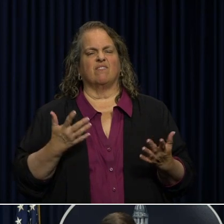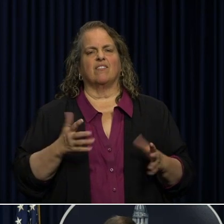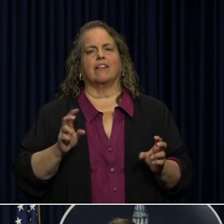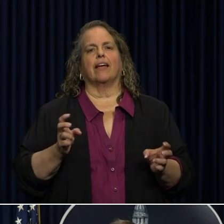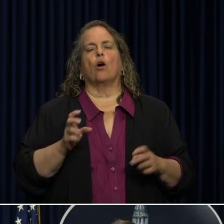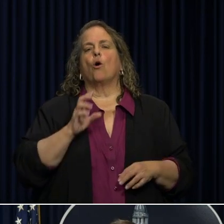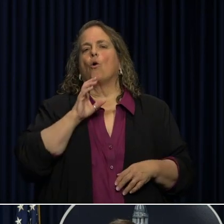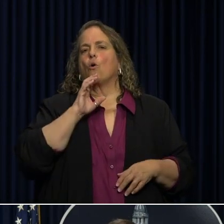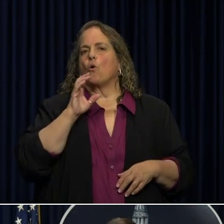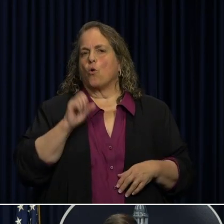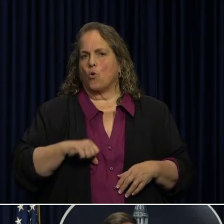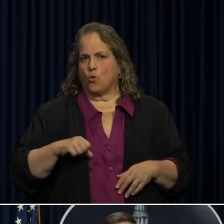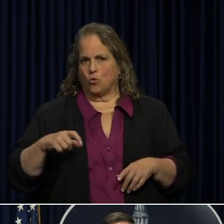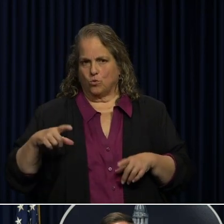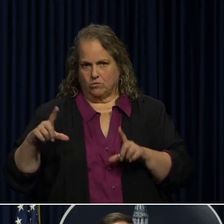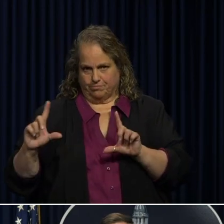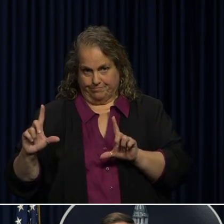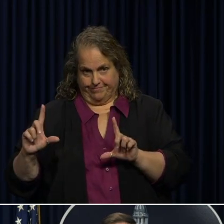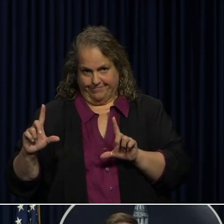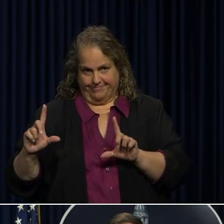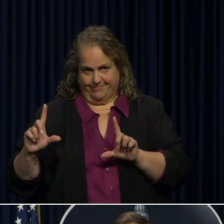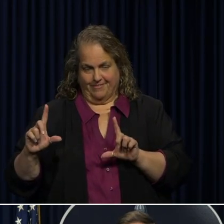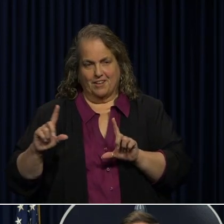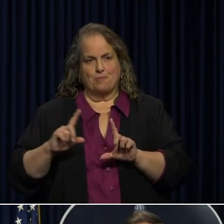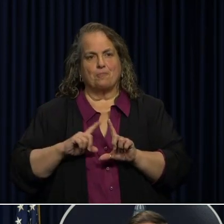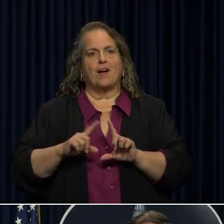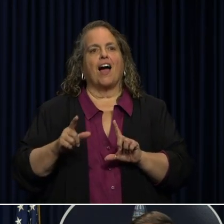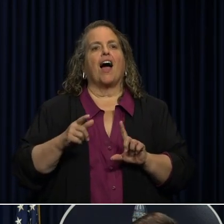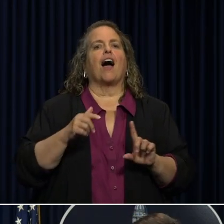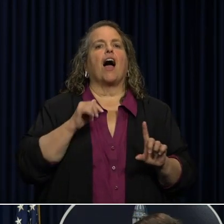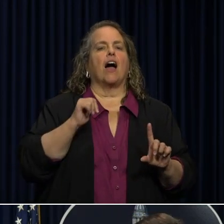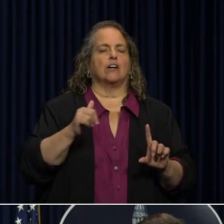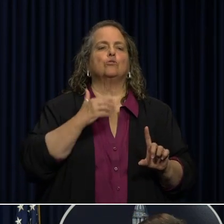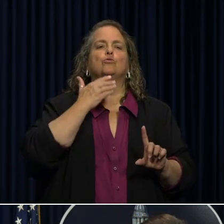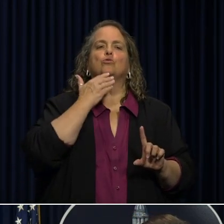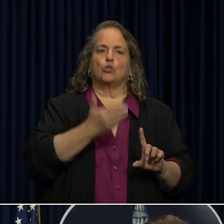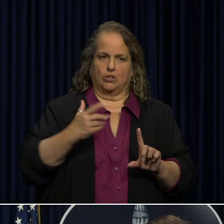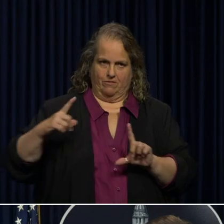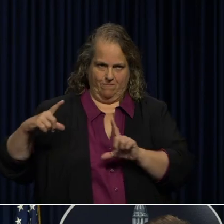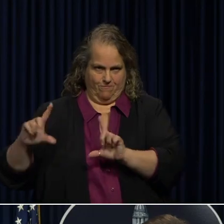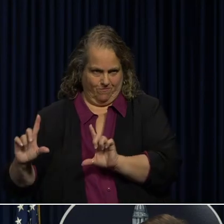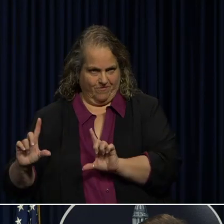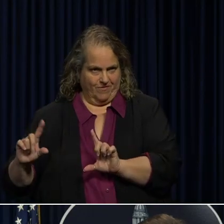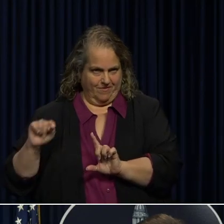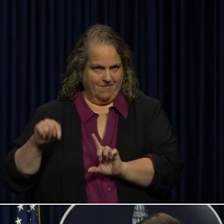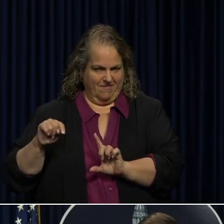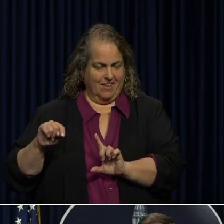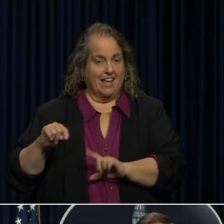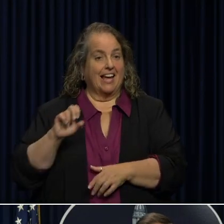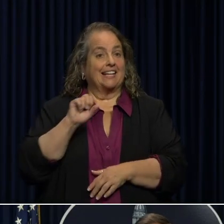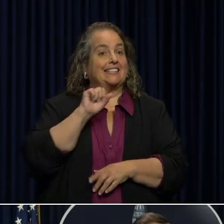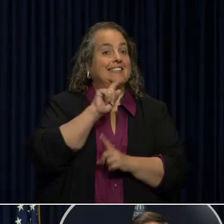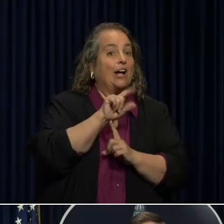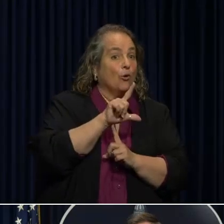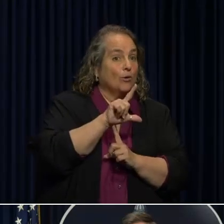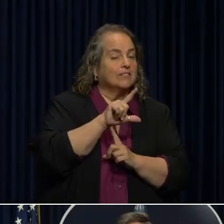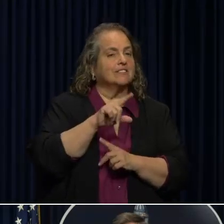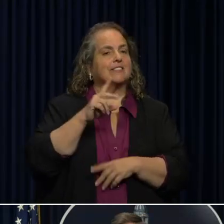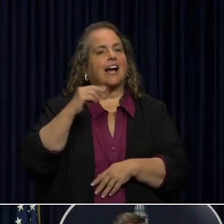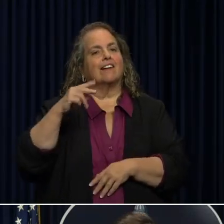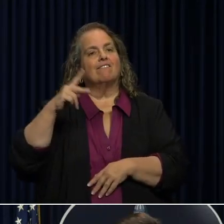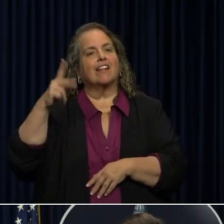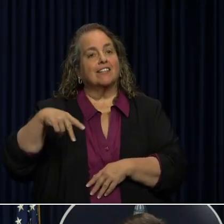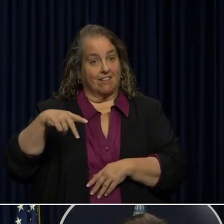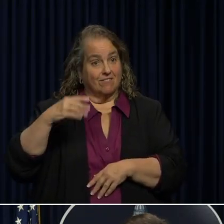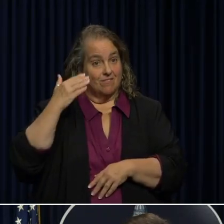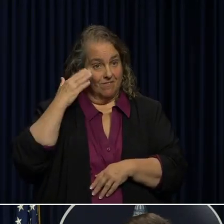goodie, and that is St. Louis versus Philadelphia. So by this point, we know that with all